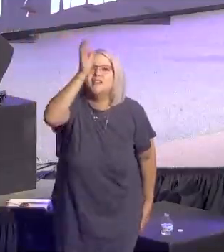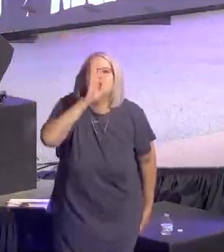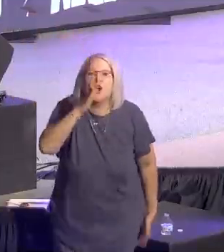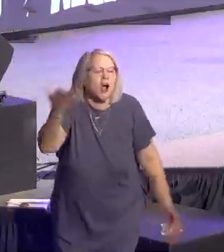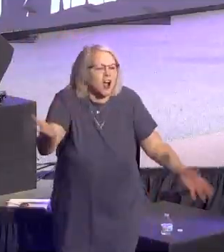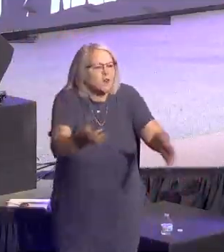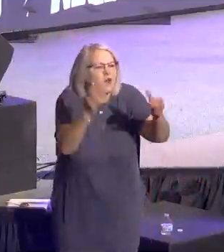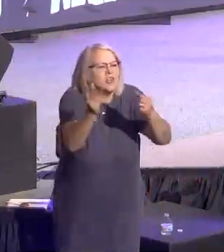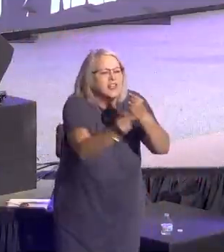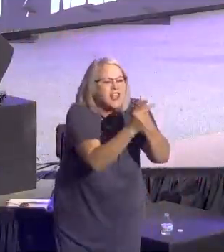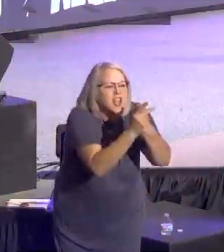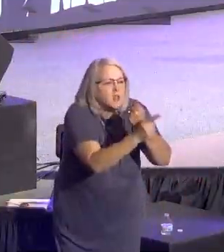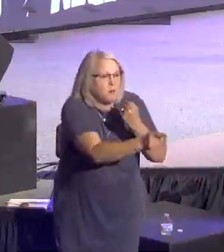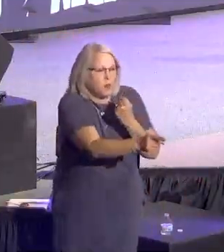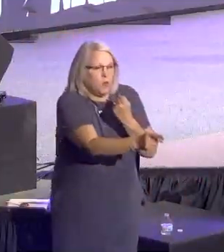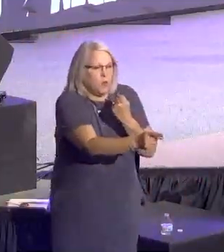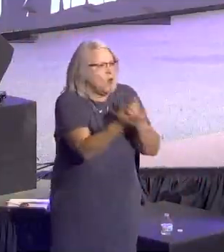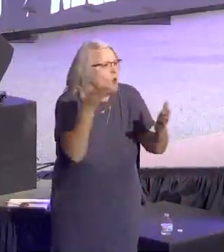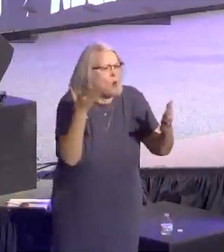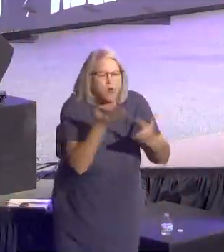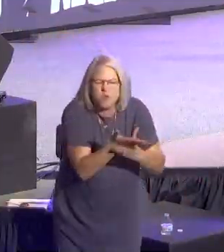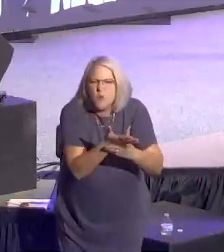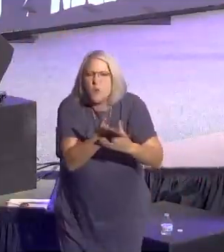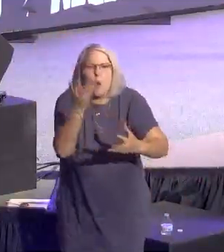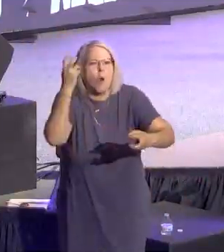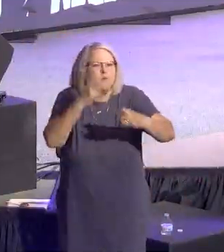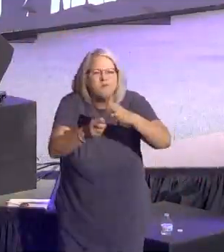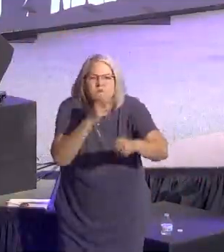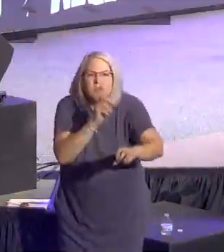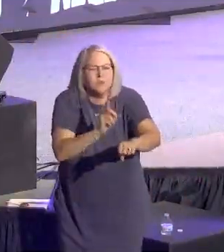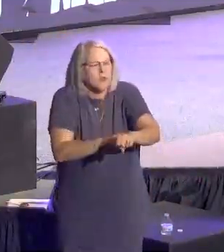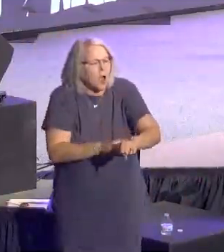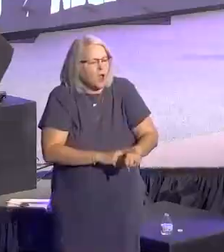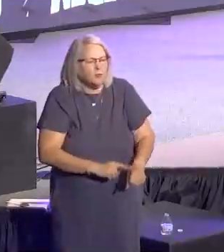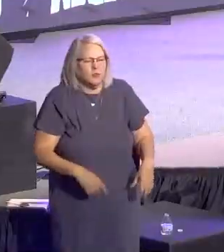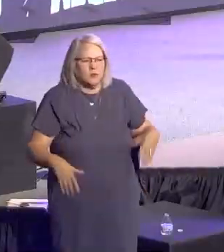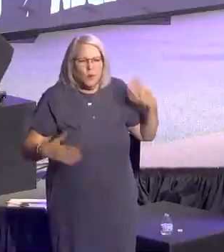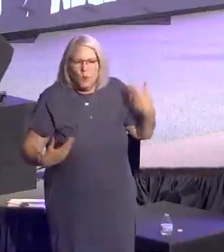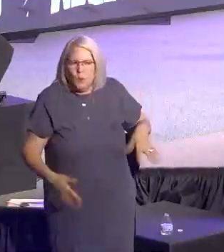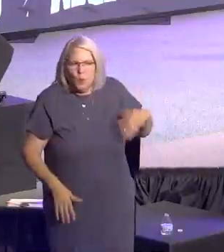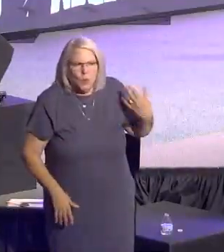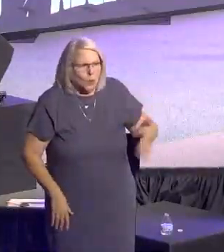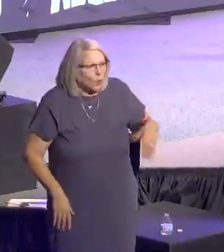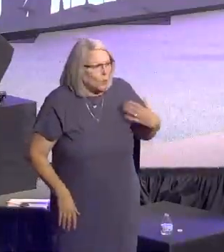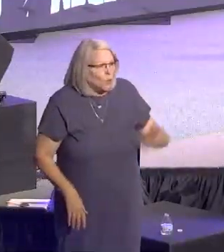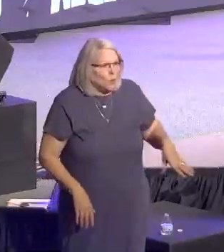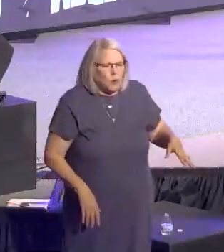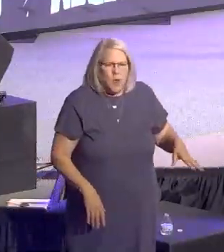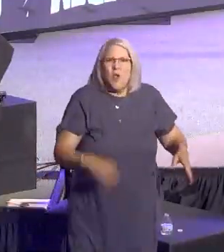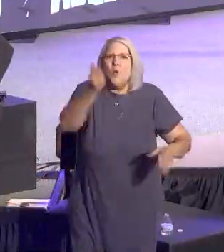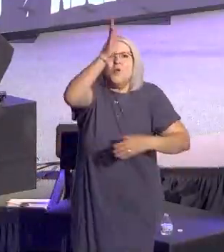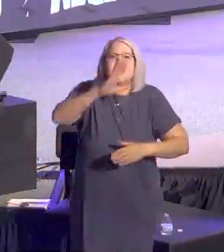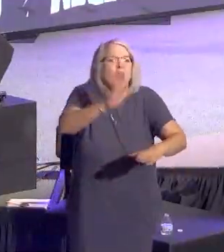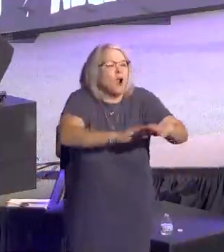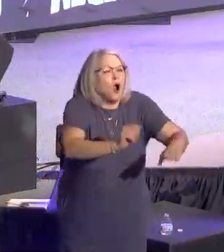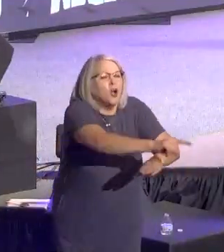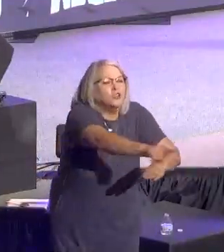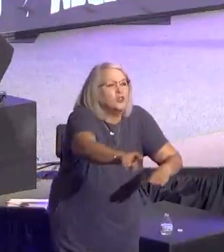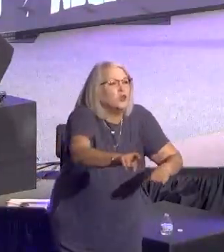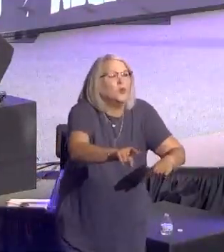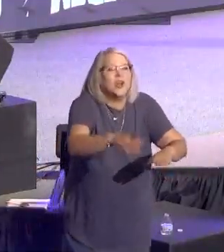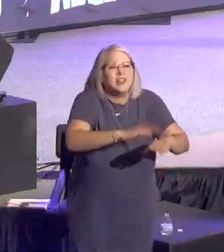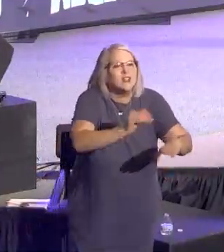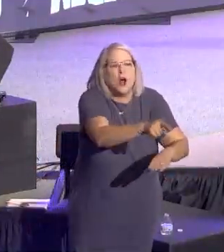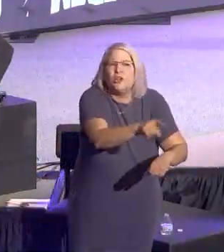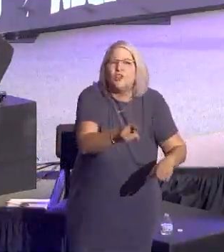will sustain you through whatever it is you are going through. When God calls you, and maybe he's